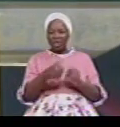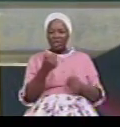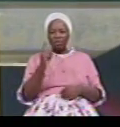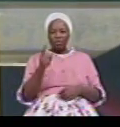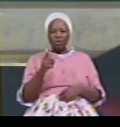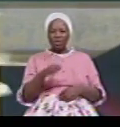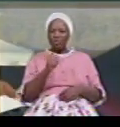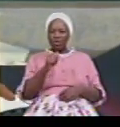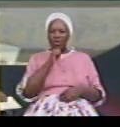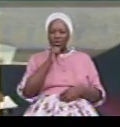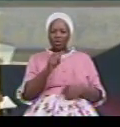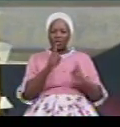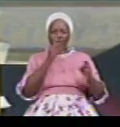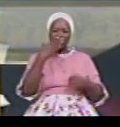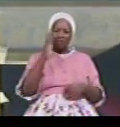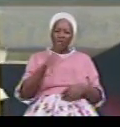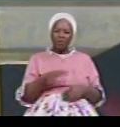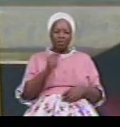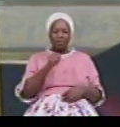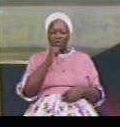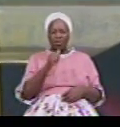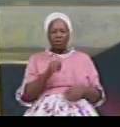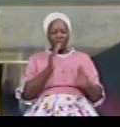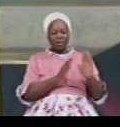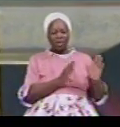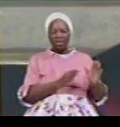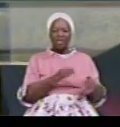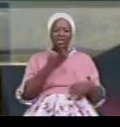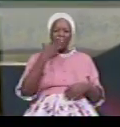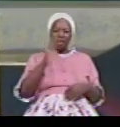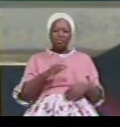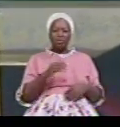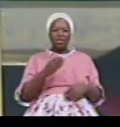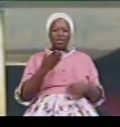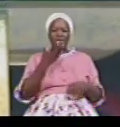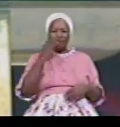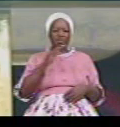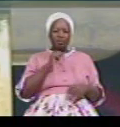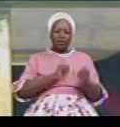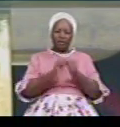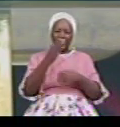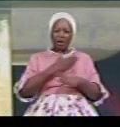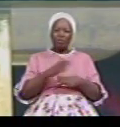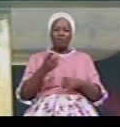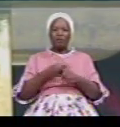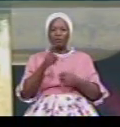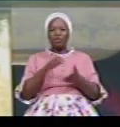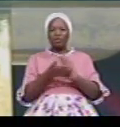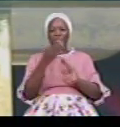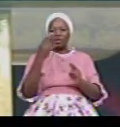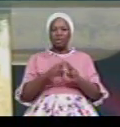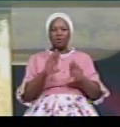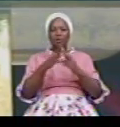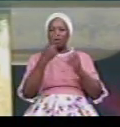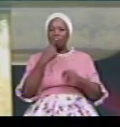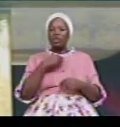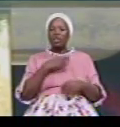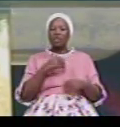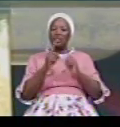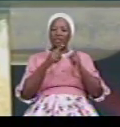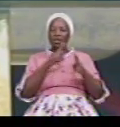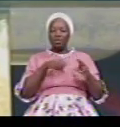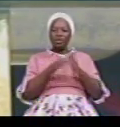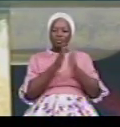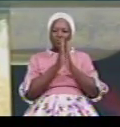speaking evil. You are not planning evil. Evil will be far away from you. Open your mouth and tell the Lord, the goodness